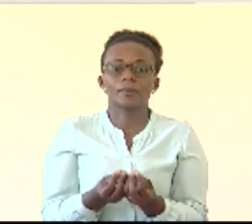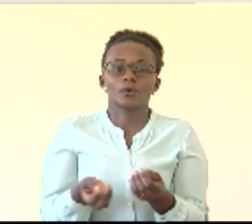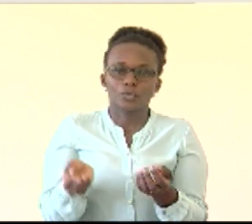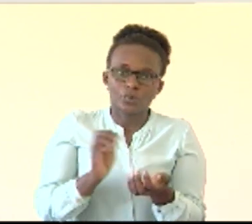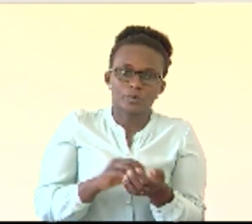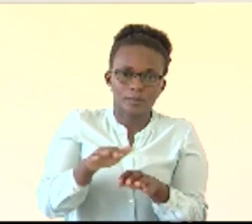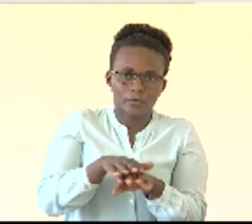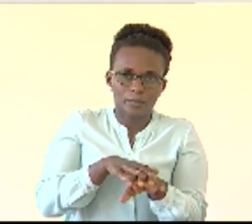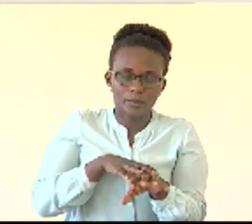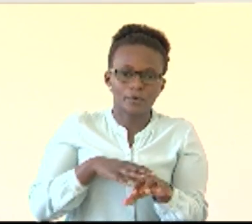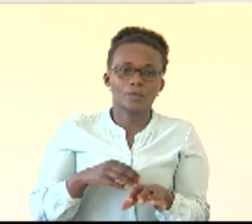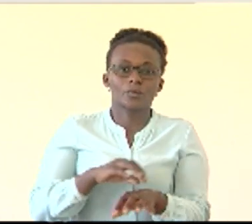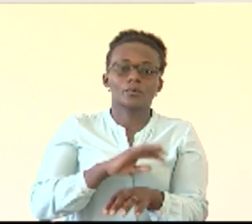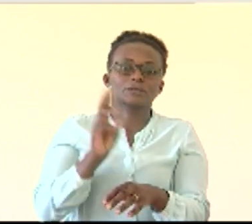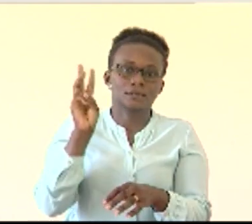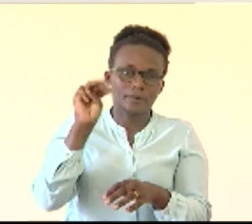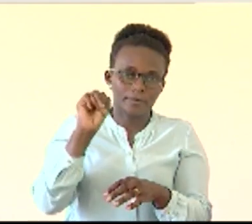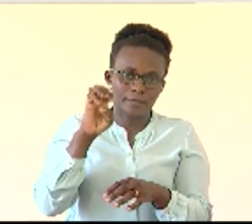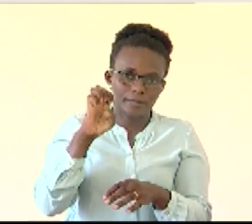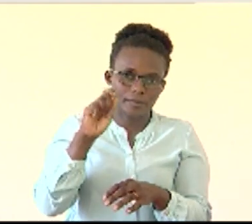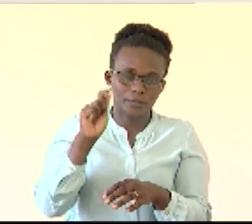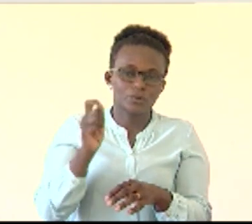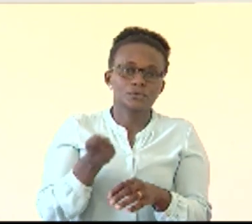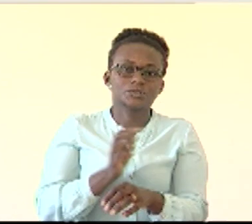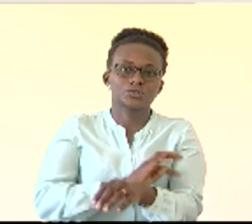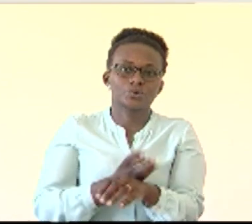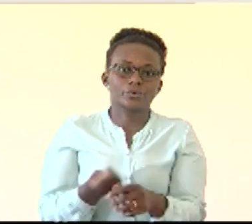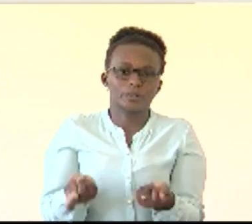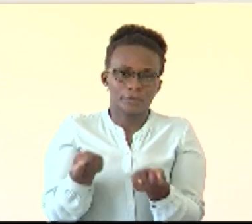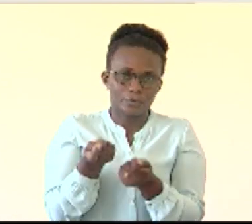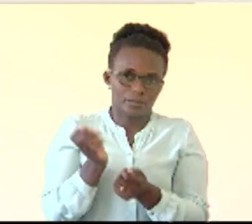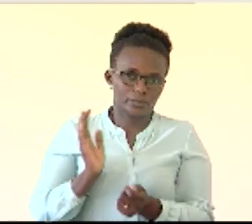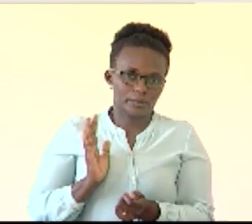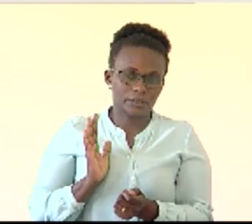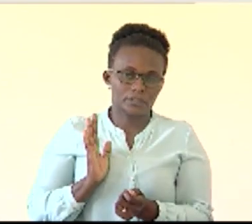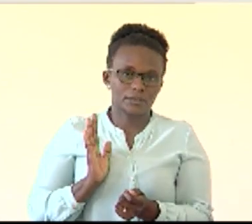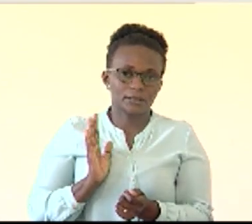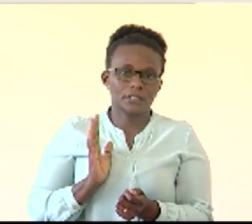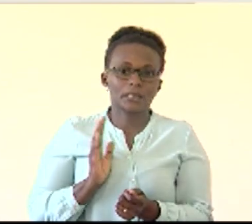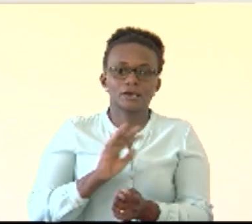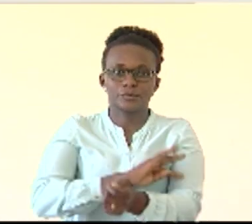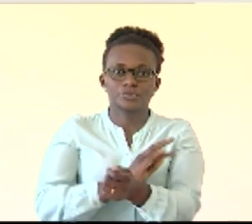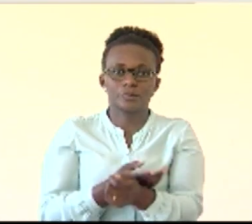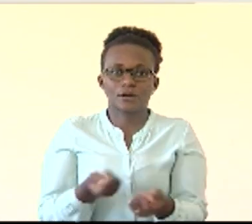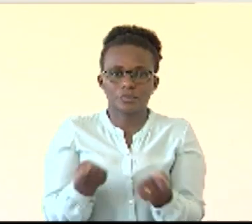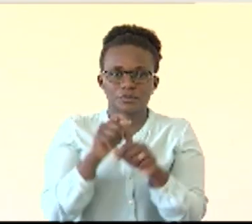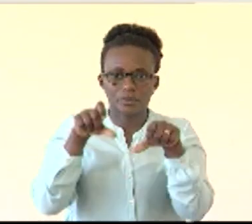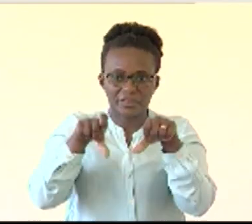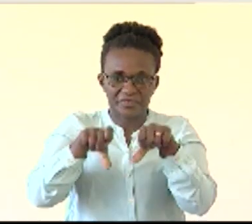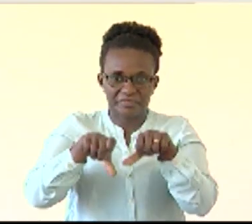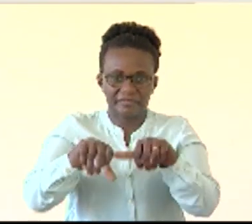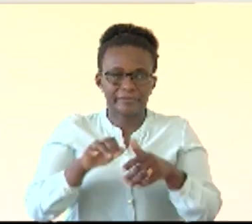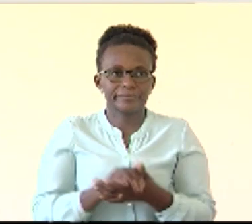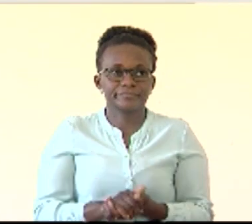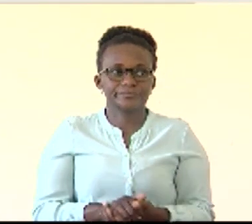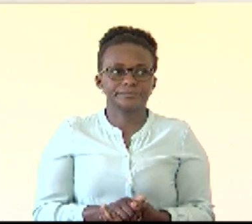with another metal, the surface of the metal with another metal using electrolysis. That is